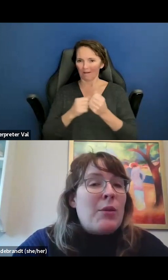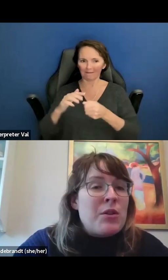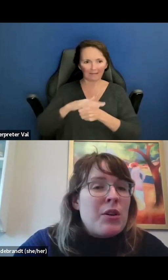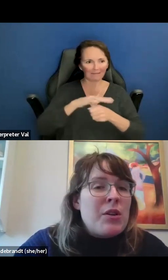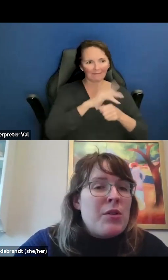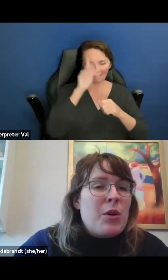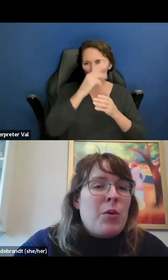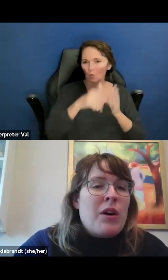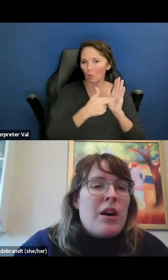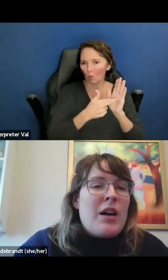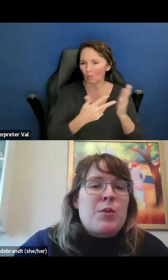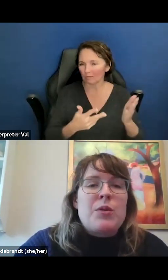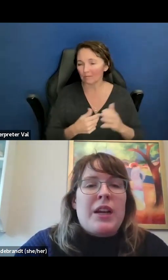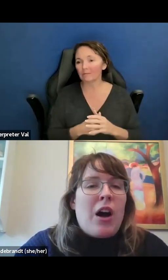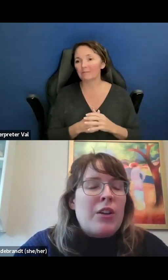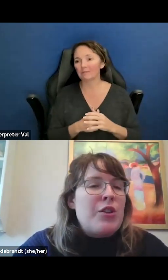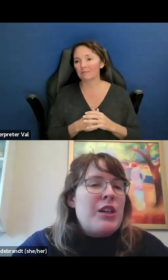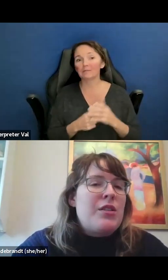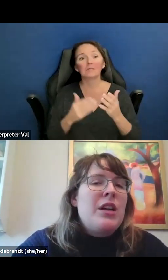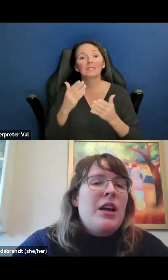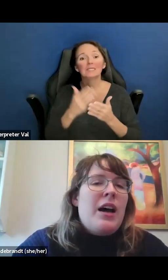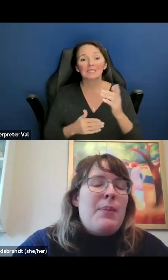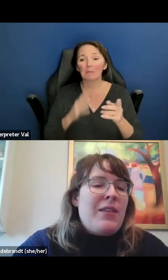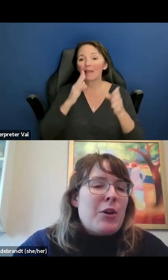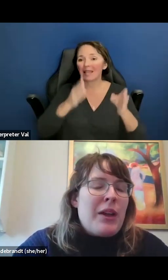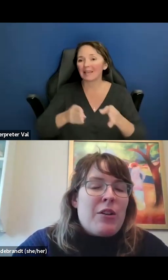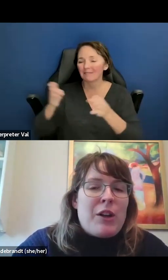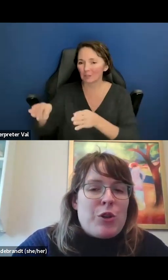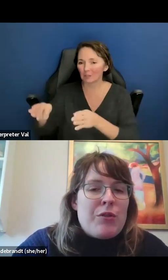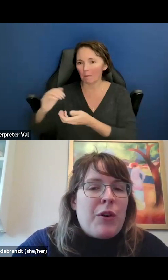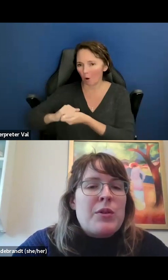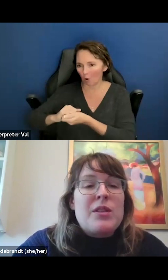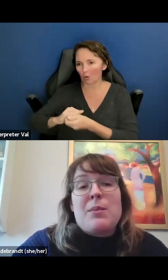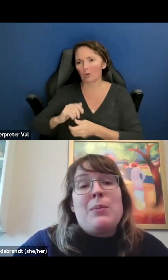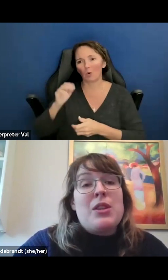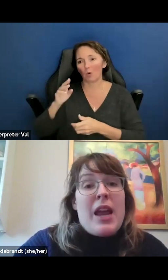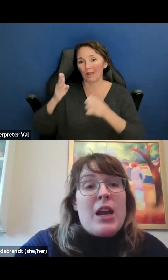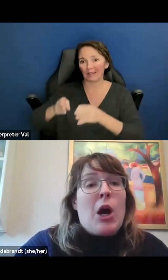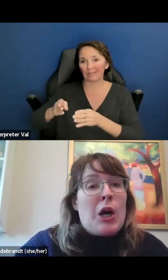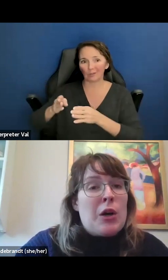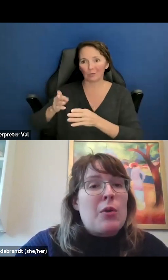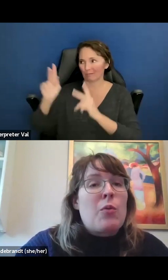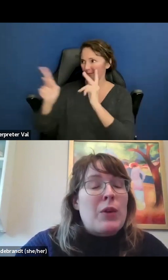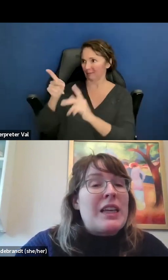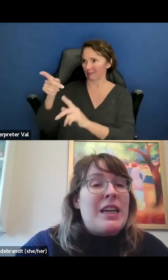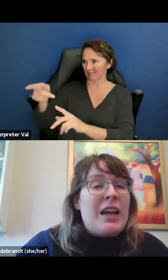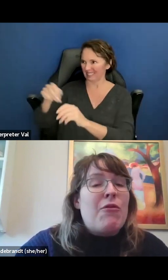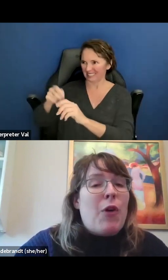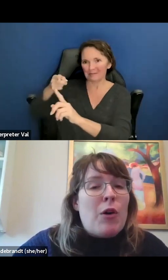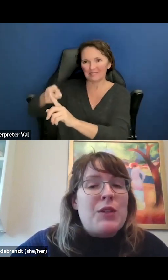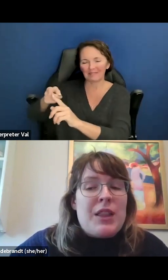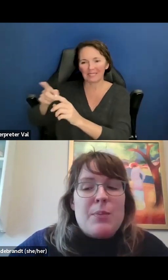School counselors or school psychologists, behavioral intervention folks, sometimes they are